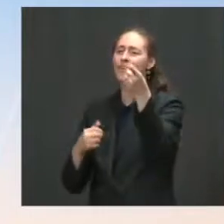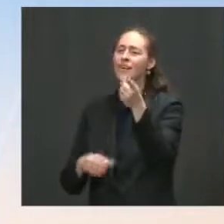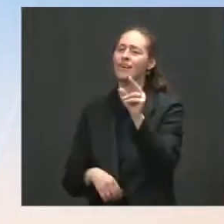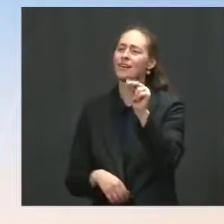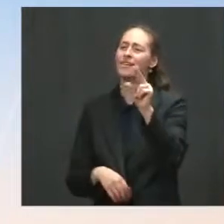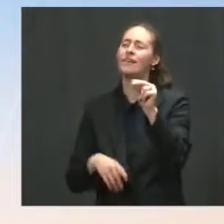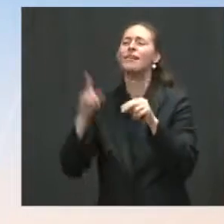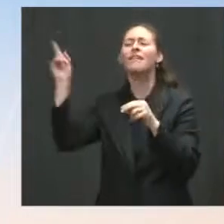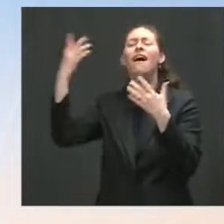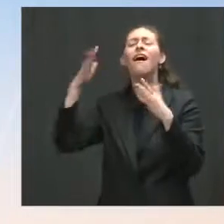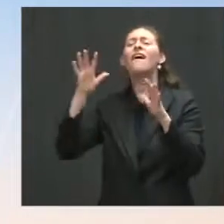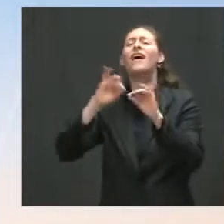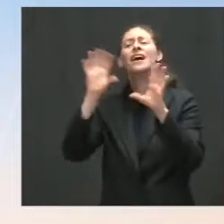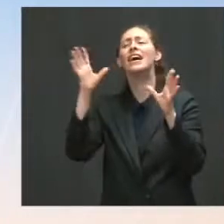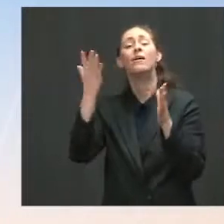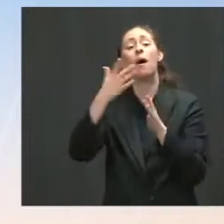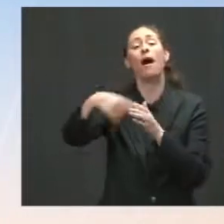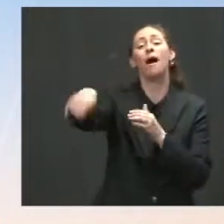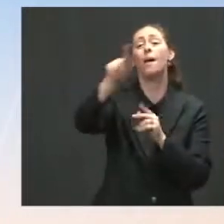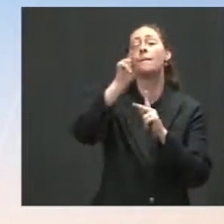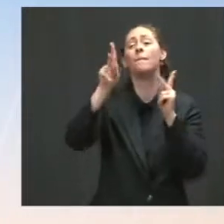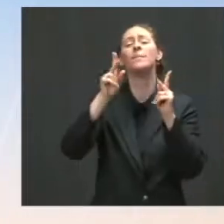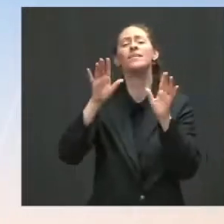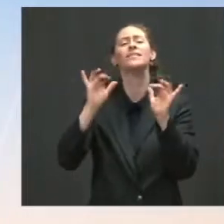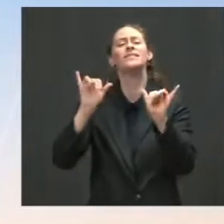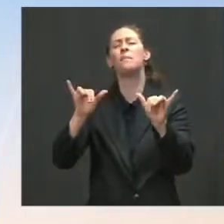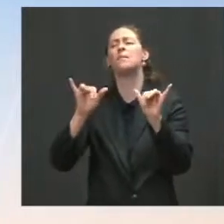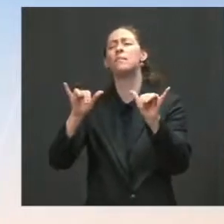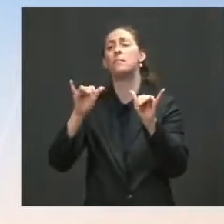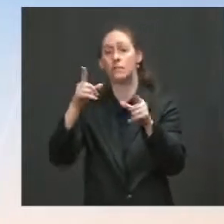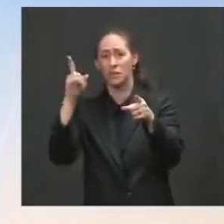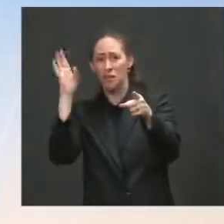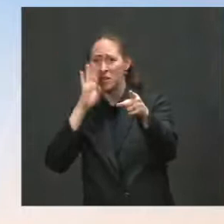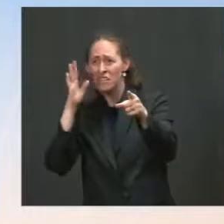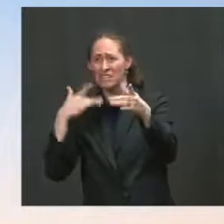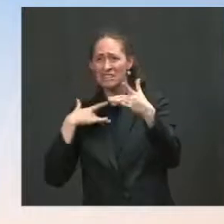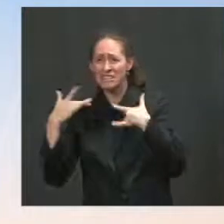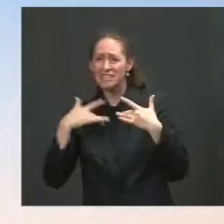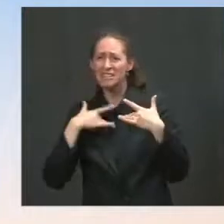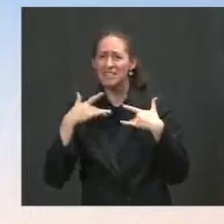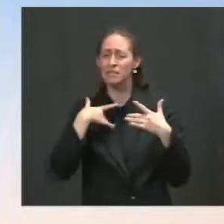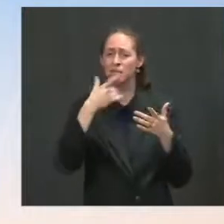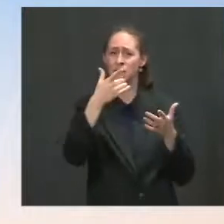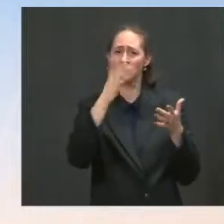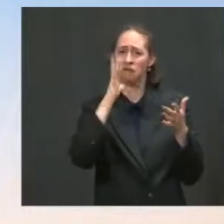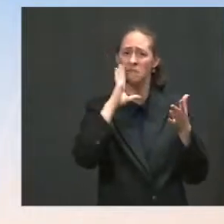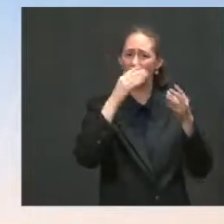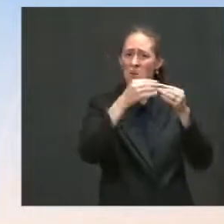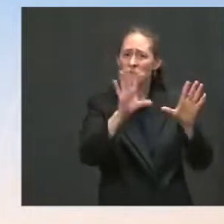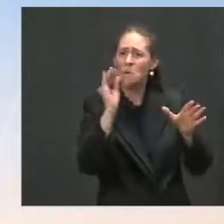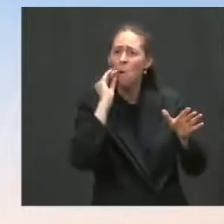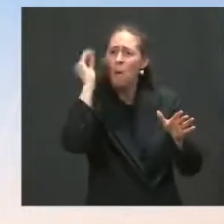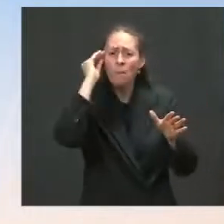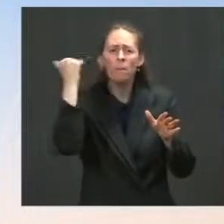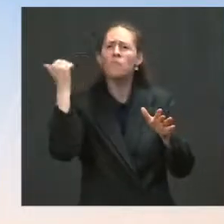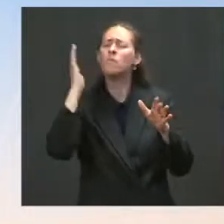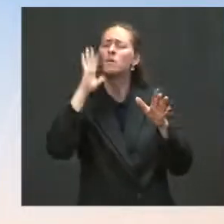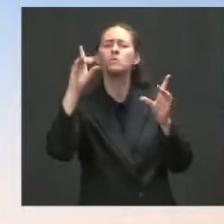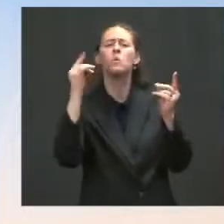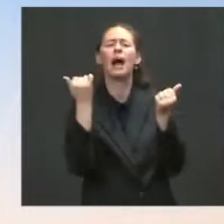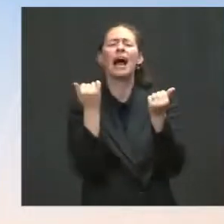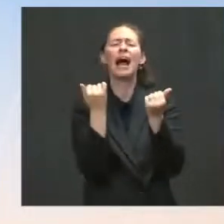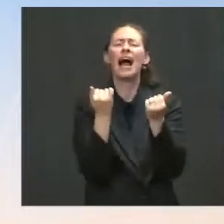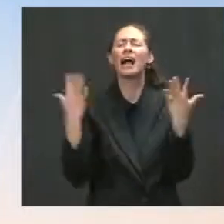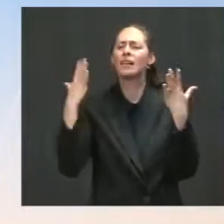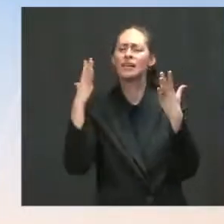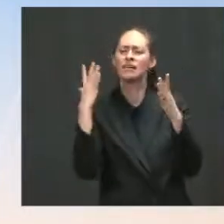who are concerned about losing their homes, being kicked out of their homes, is that he's going to do everything in his power to make sure they can